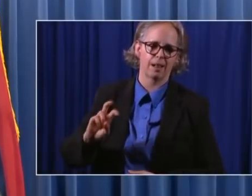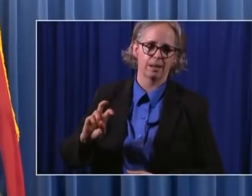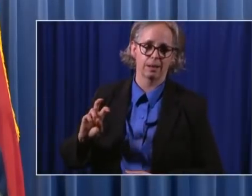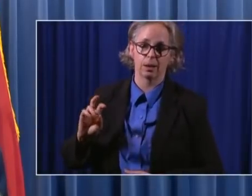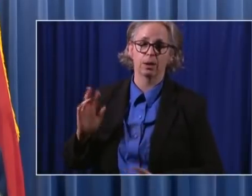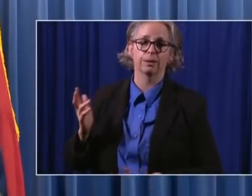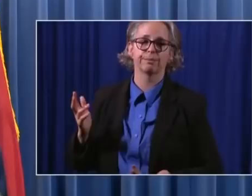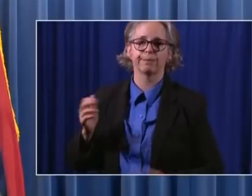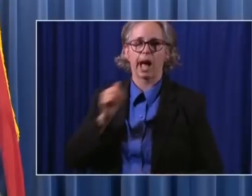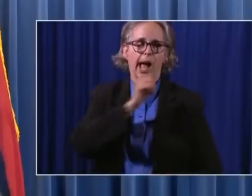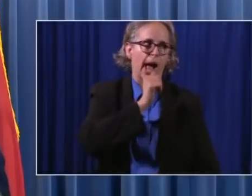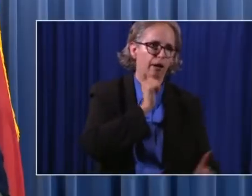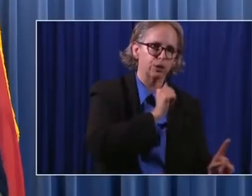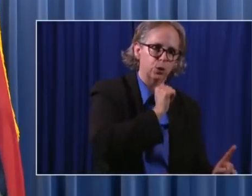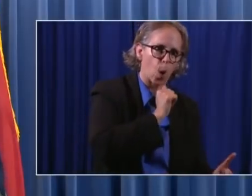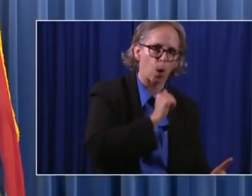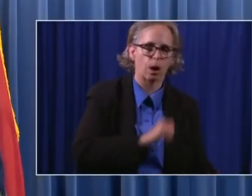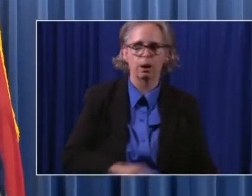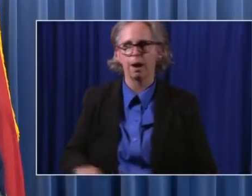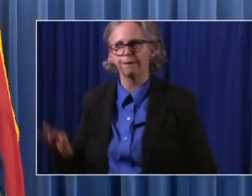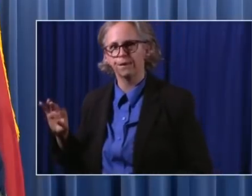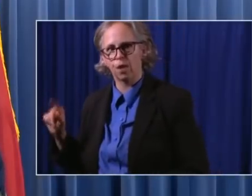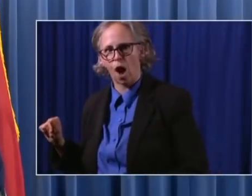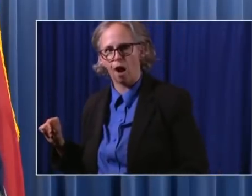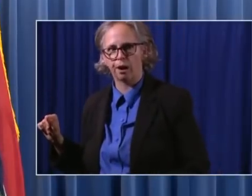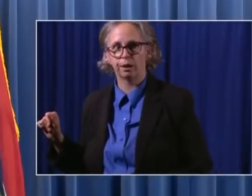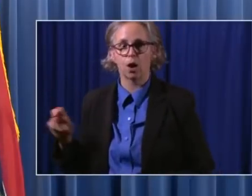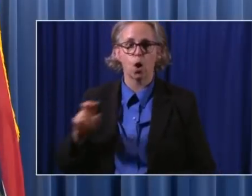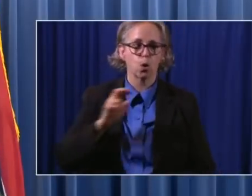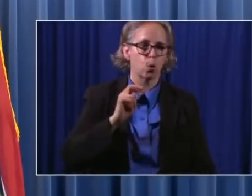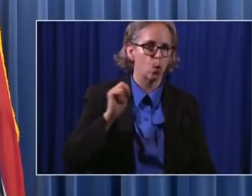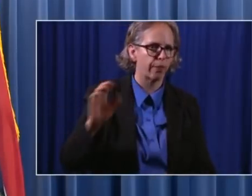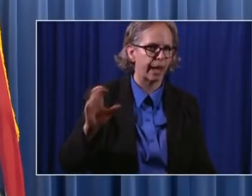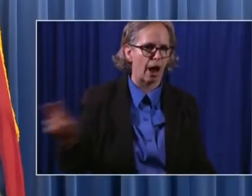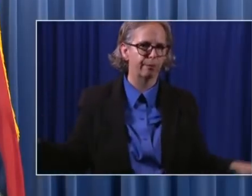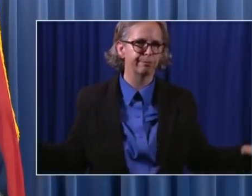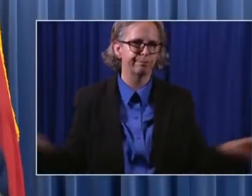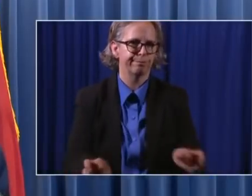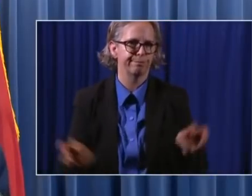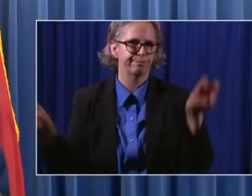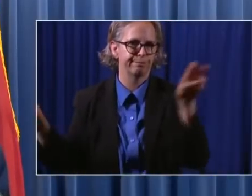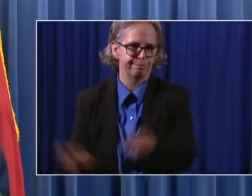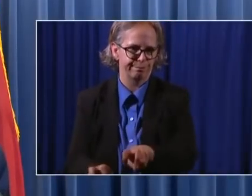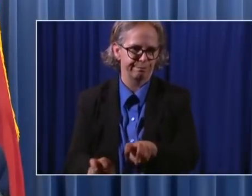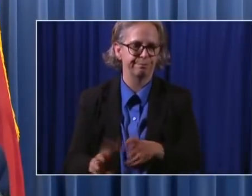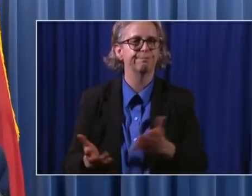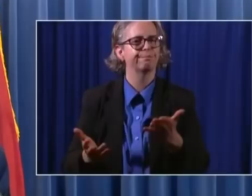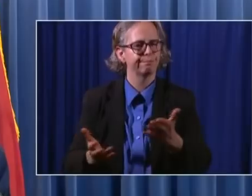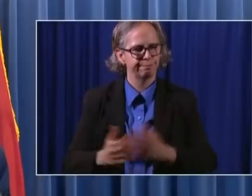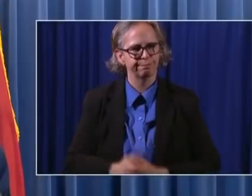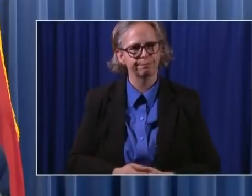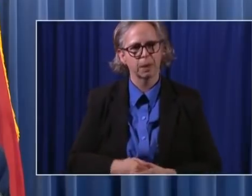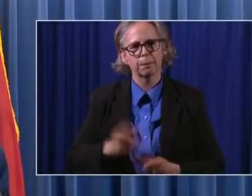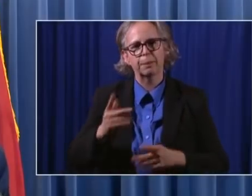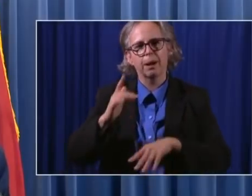Florida, North Carolina, as well as routine travel to and from neighboring counties.